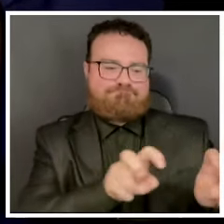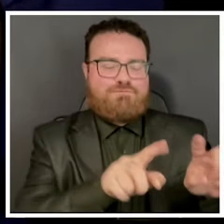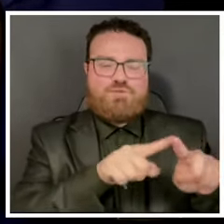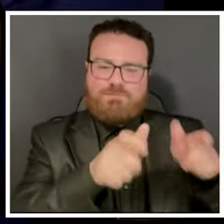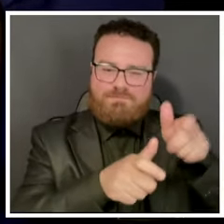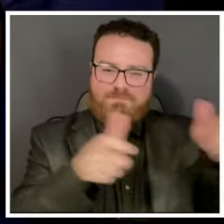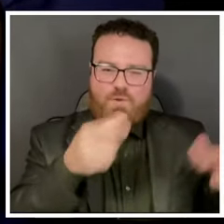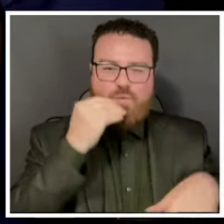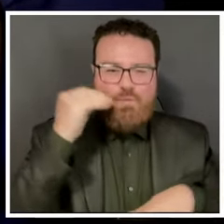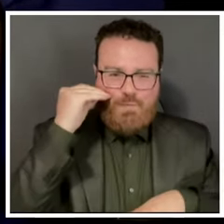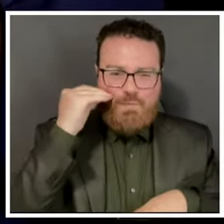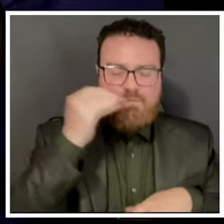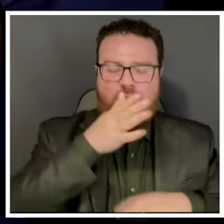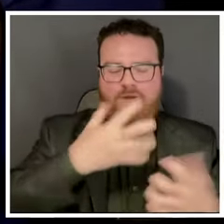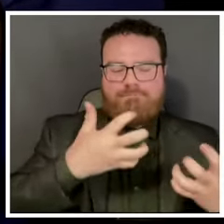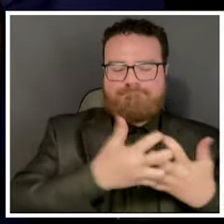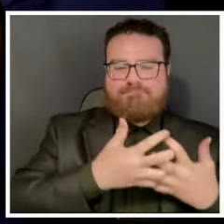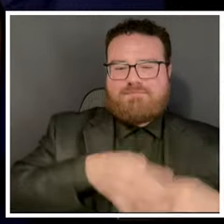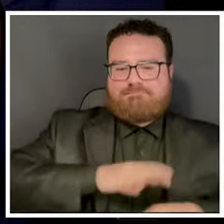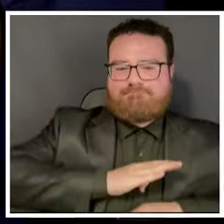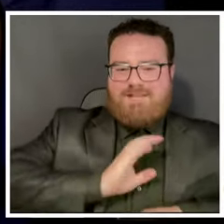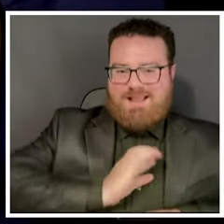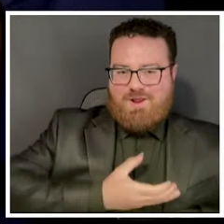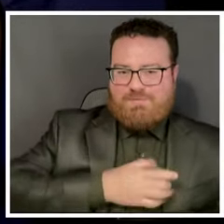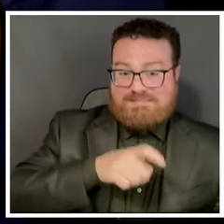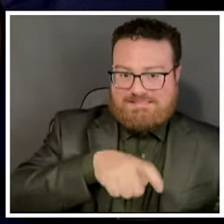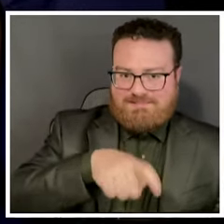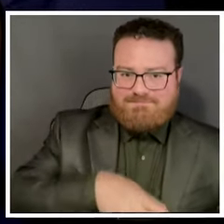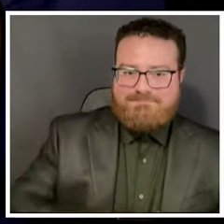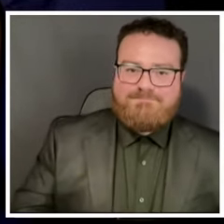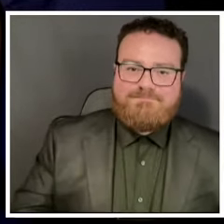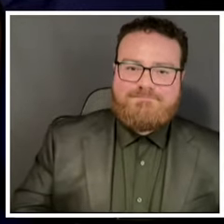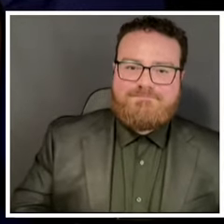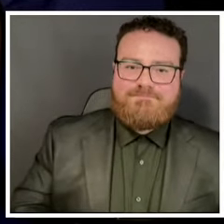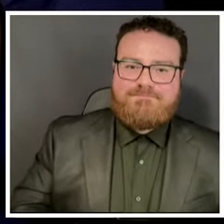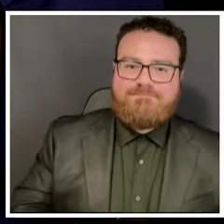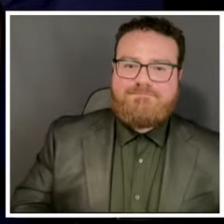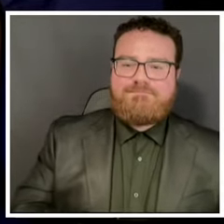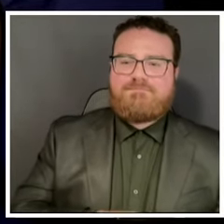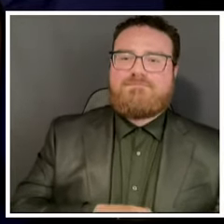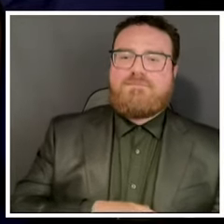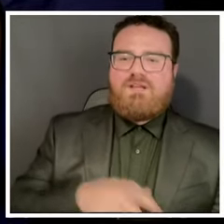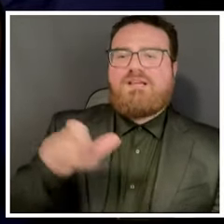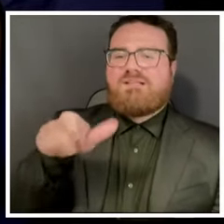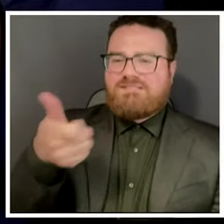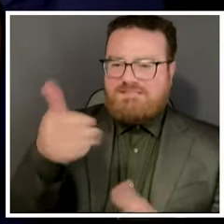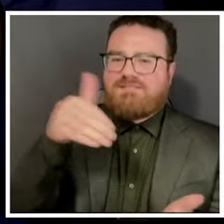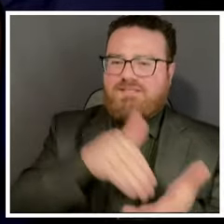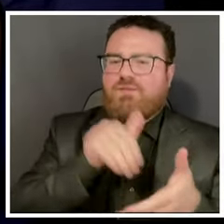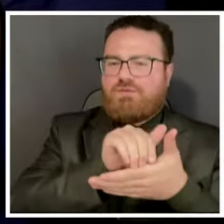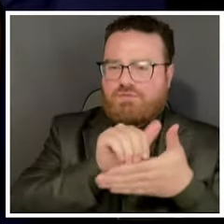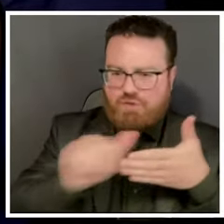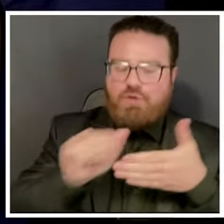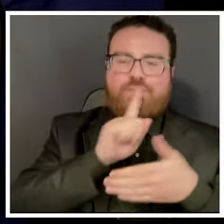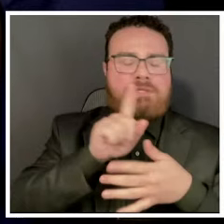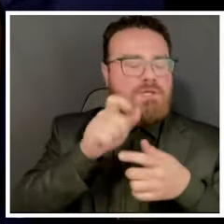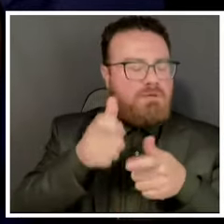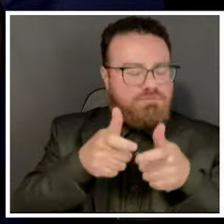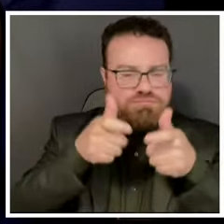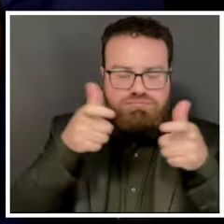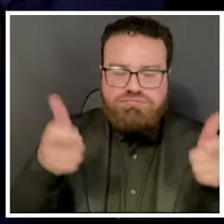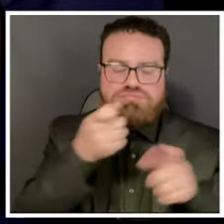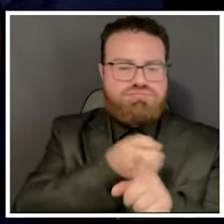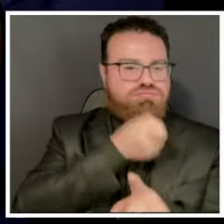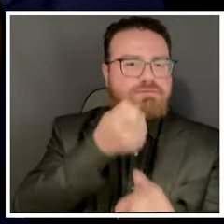$10,000 easier, in fact, a game changer for families reaching for their first home or trading up from that first